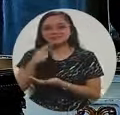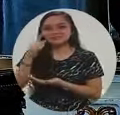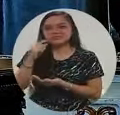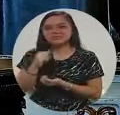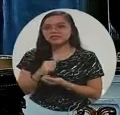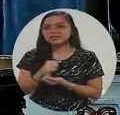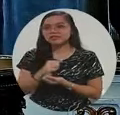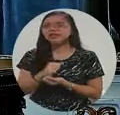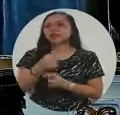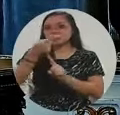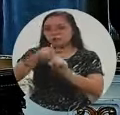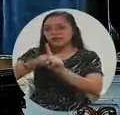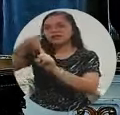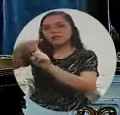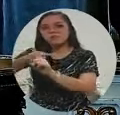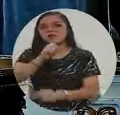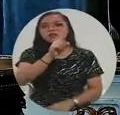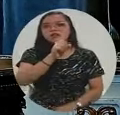mga